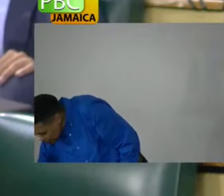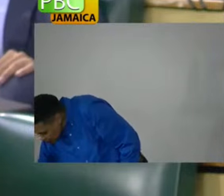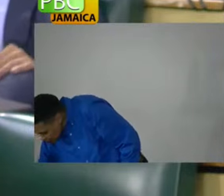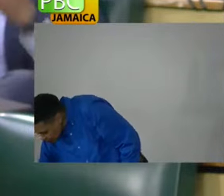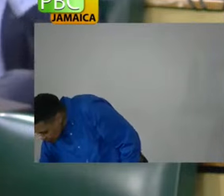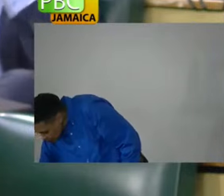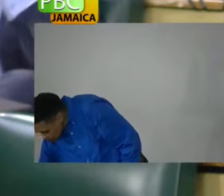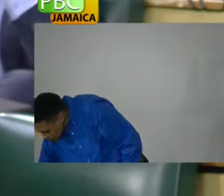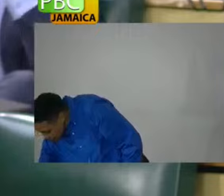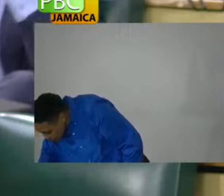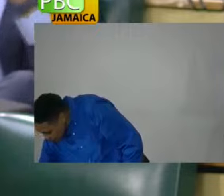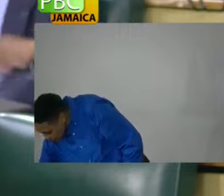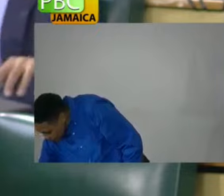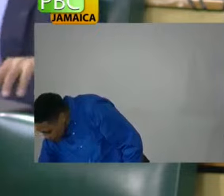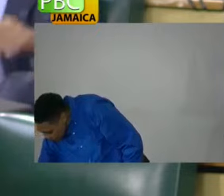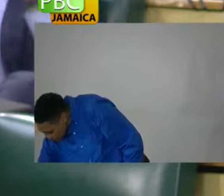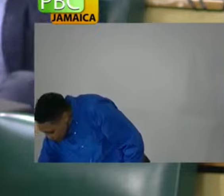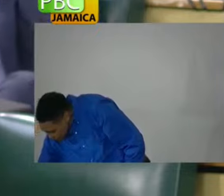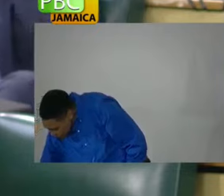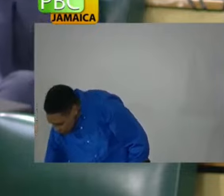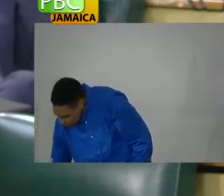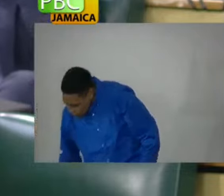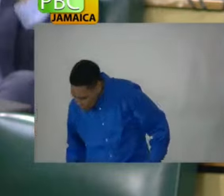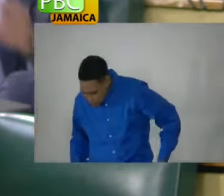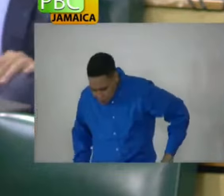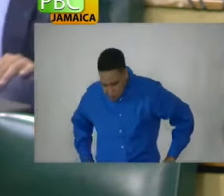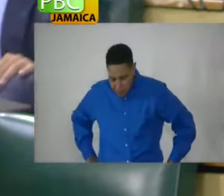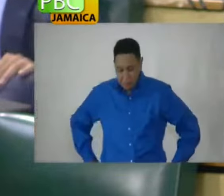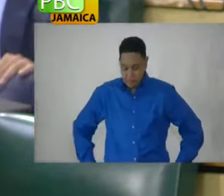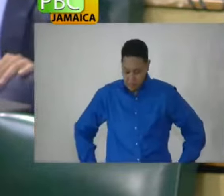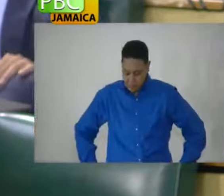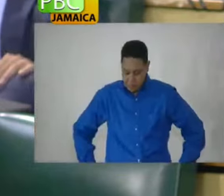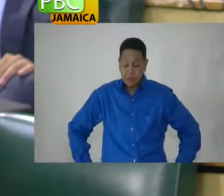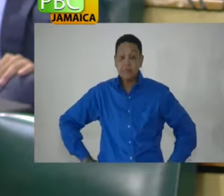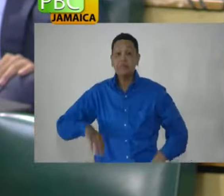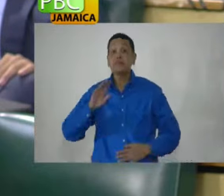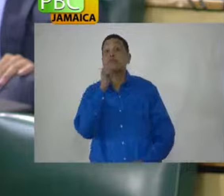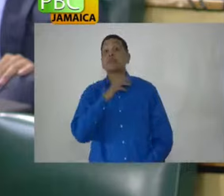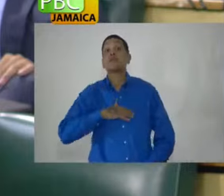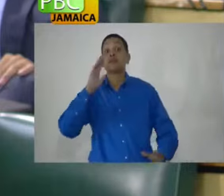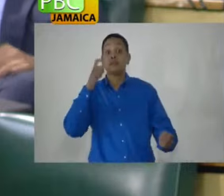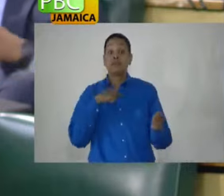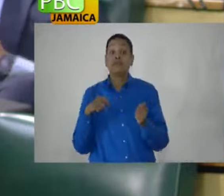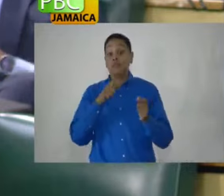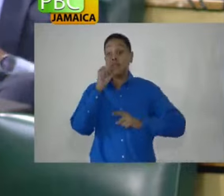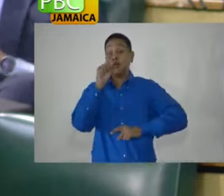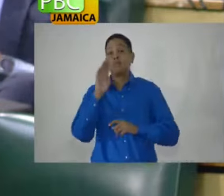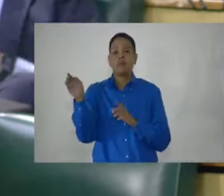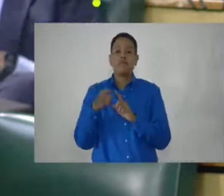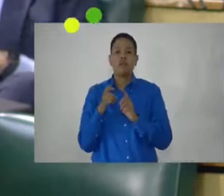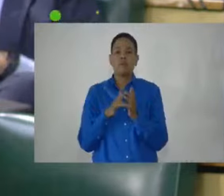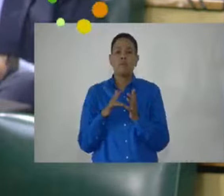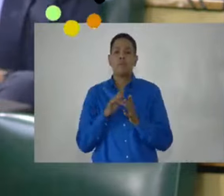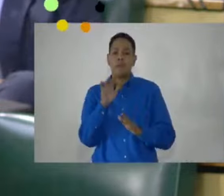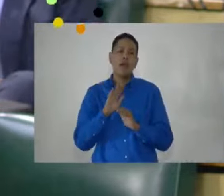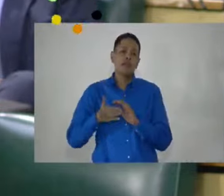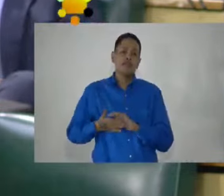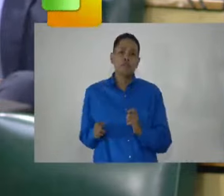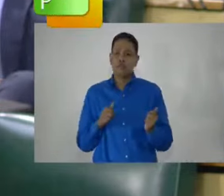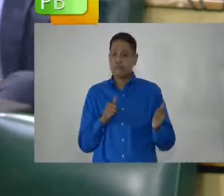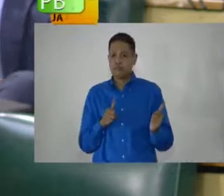so, Madam Speaker, I will X out that $1 billion from the Bank of